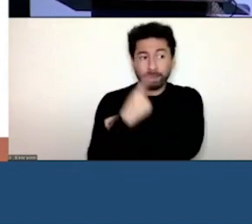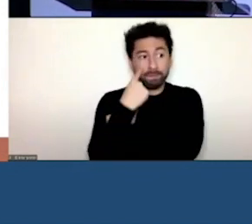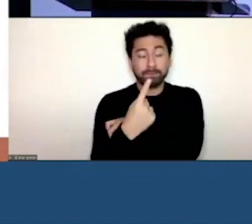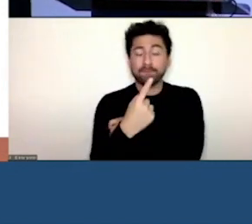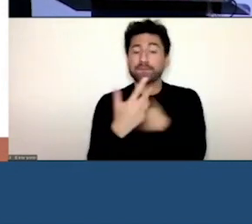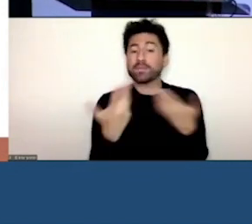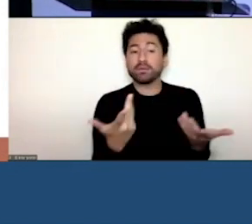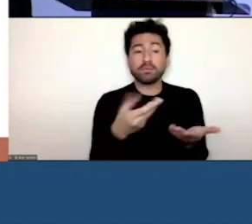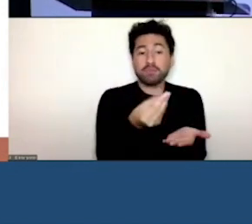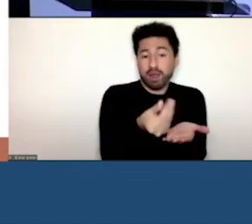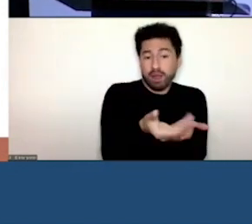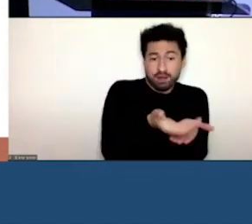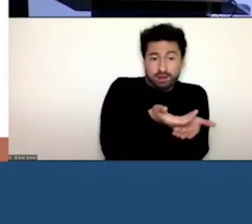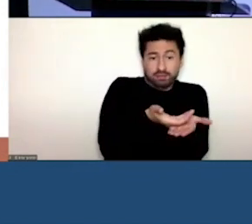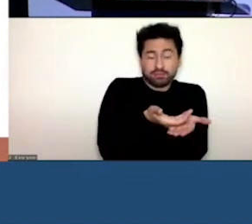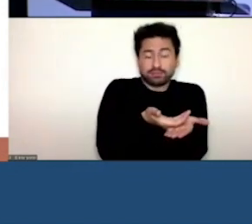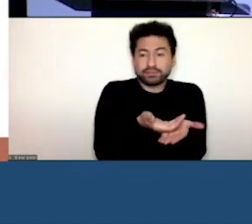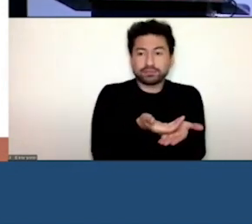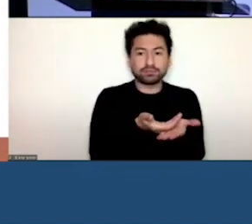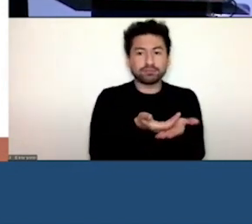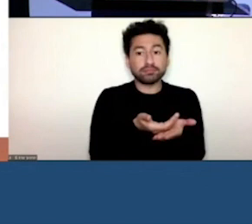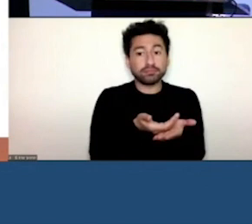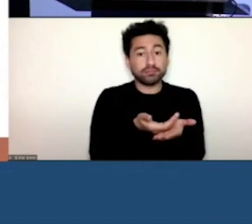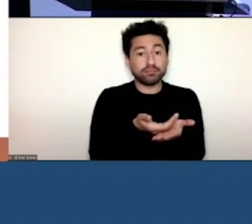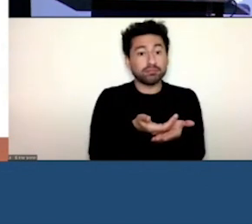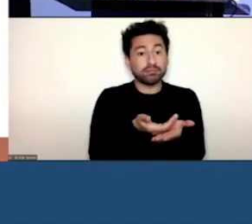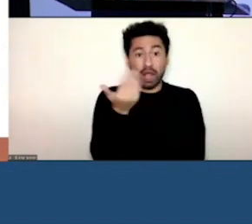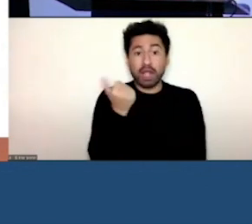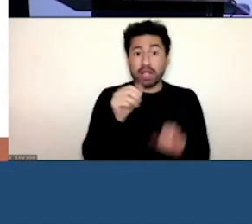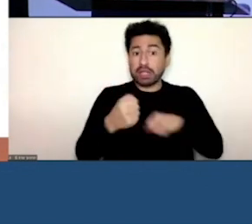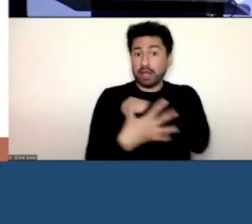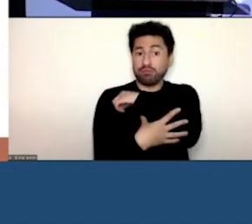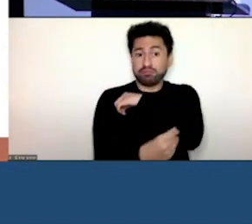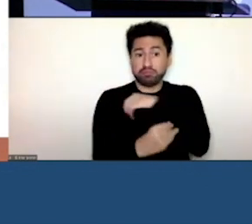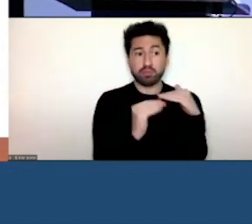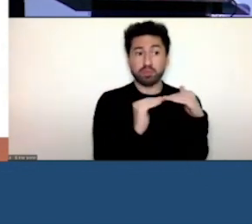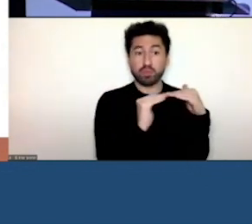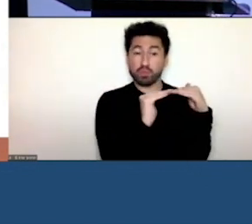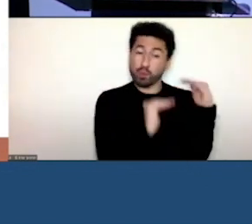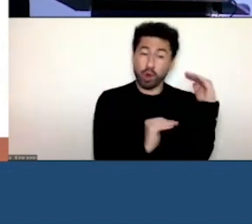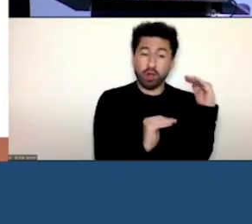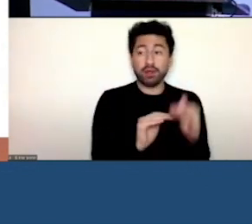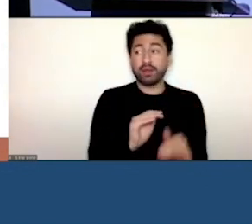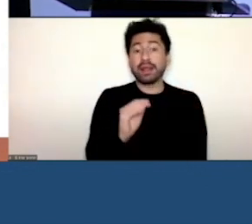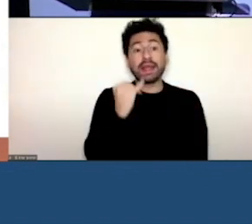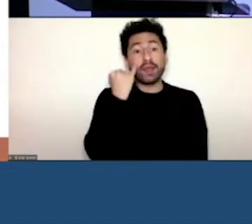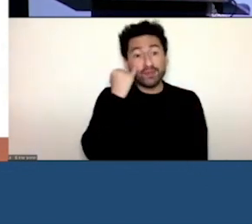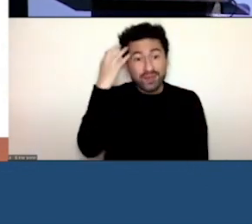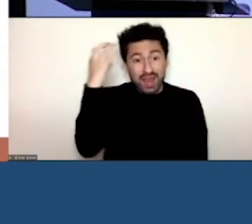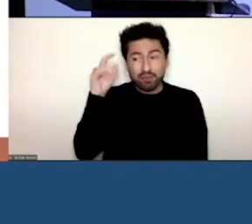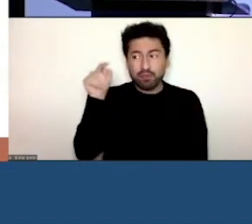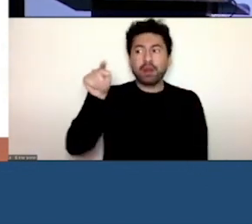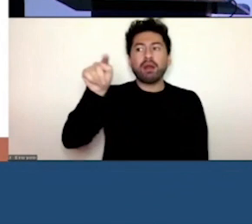evolves based on household income. It could have increased more if it weren't that the